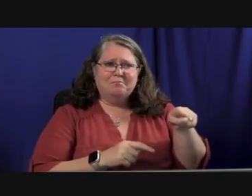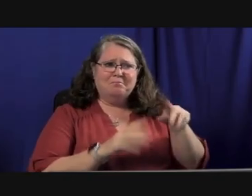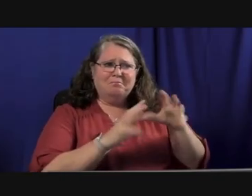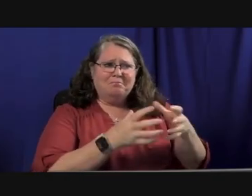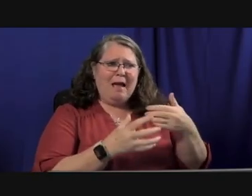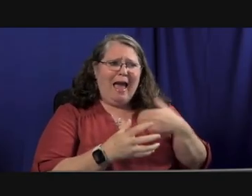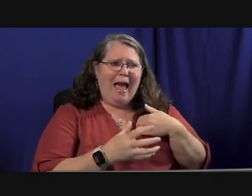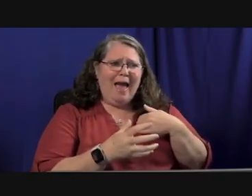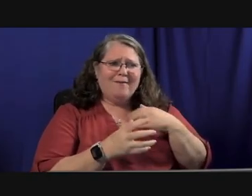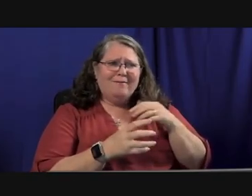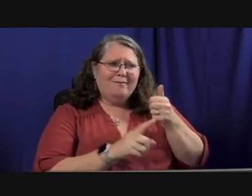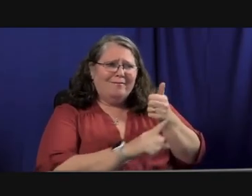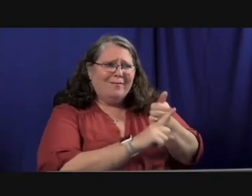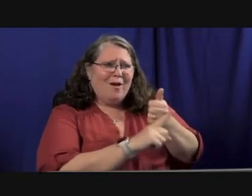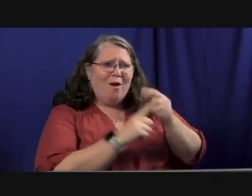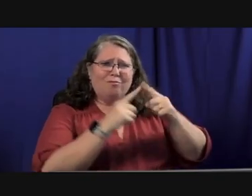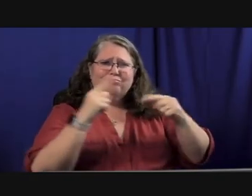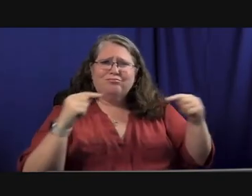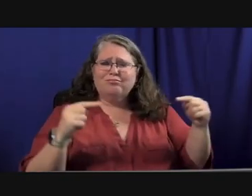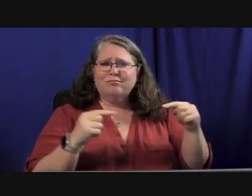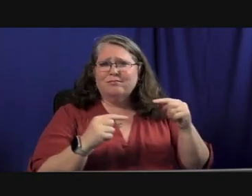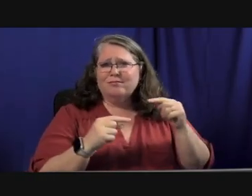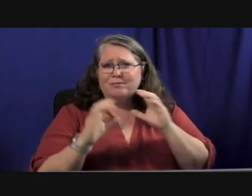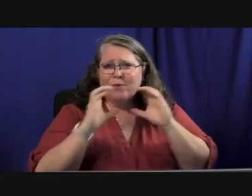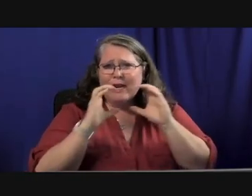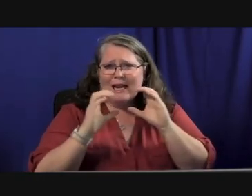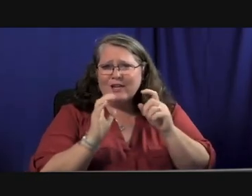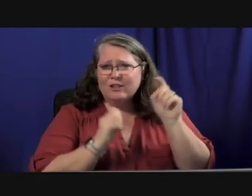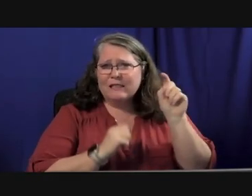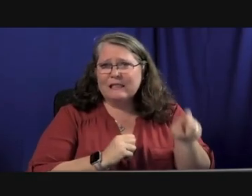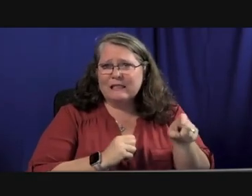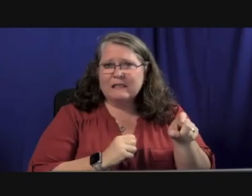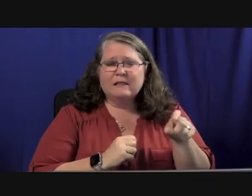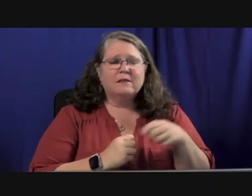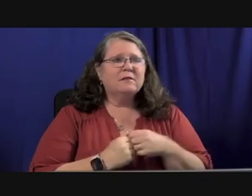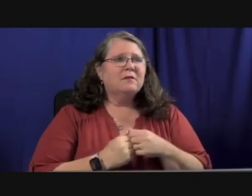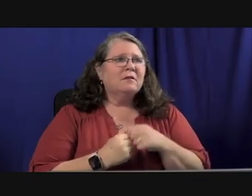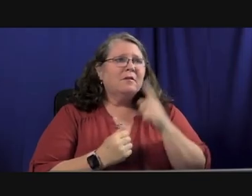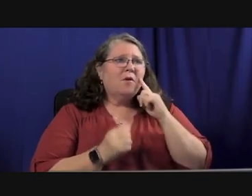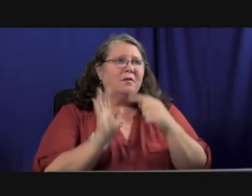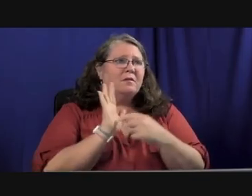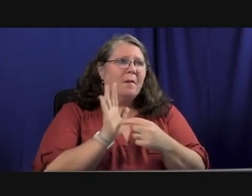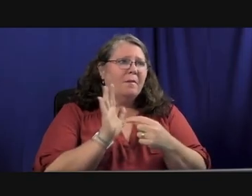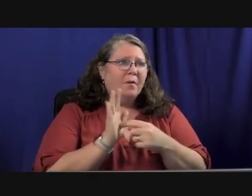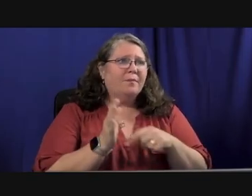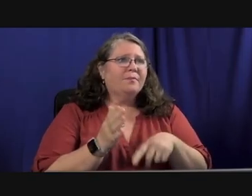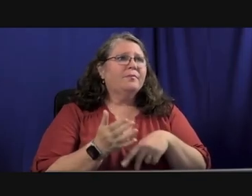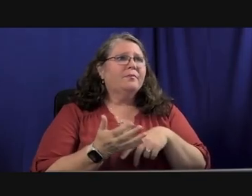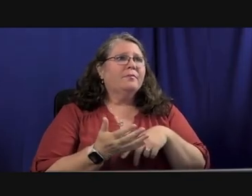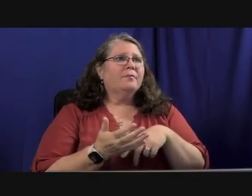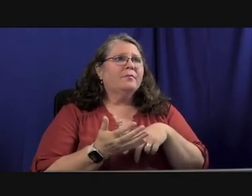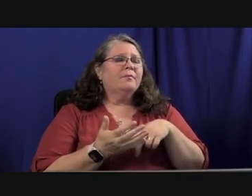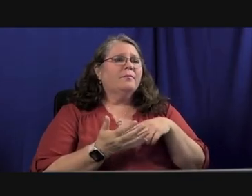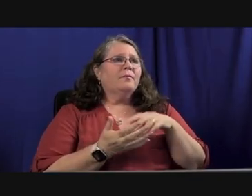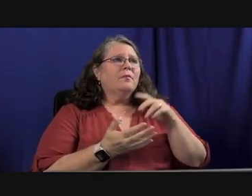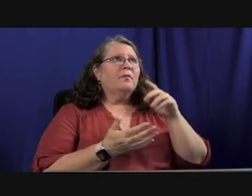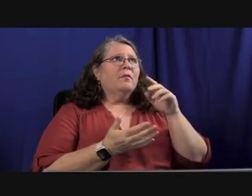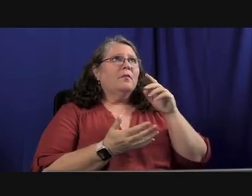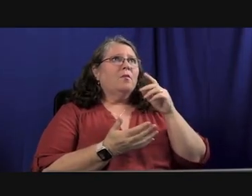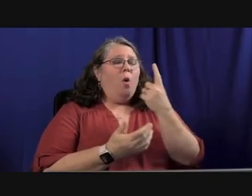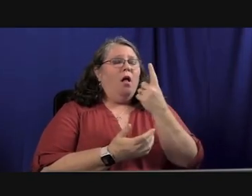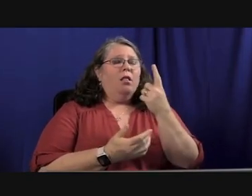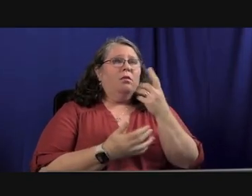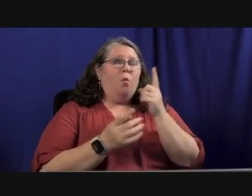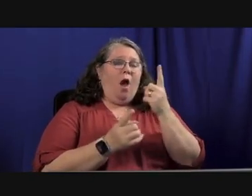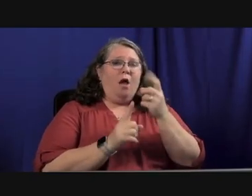many people who have, a variety of different types of communication needs. For example, it could be